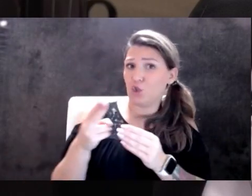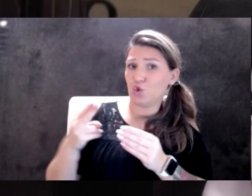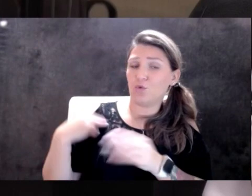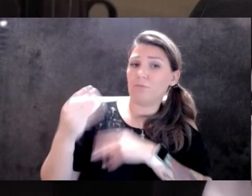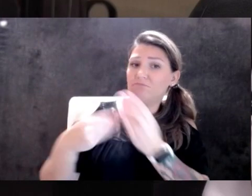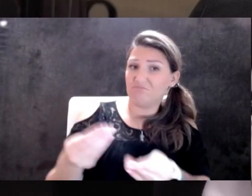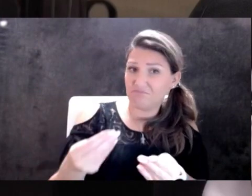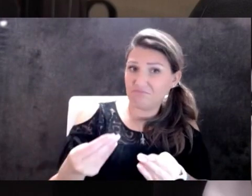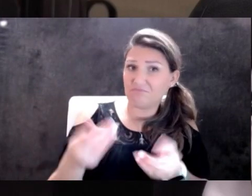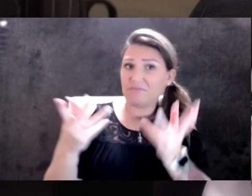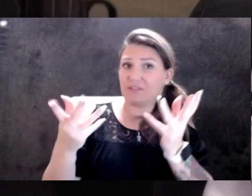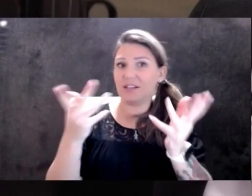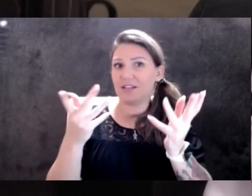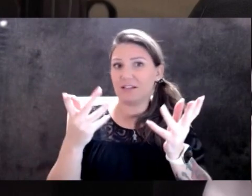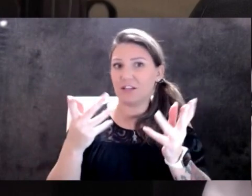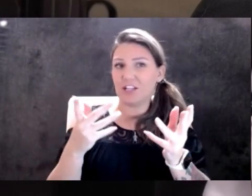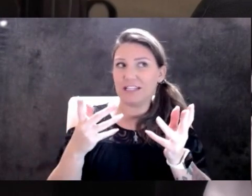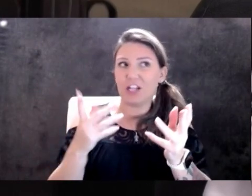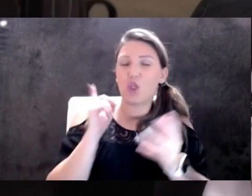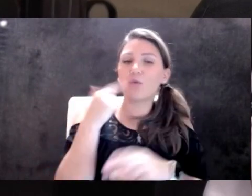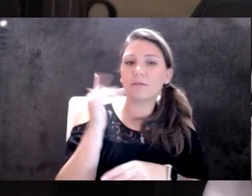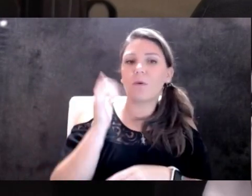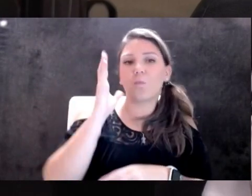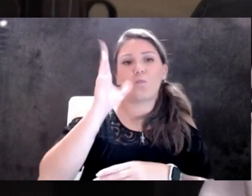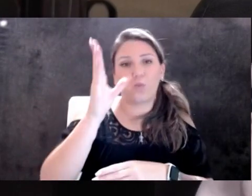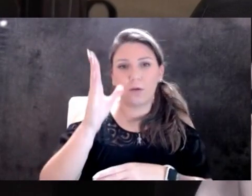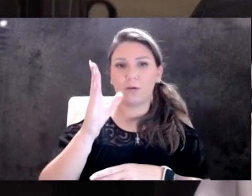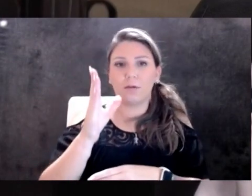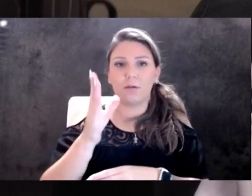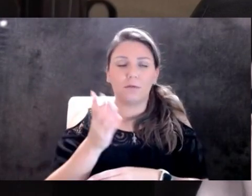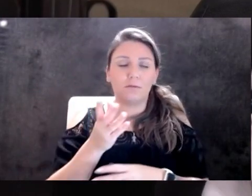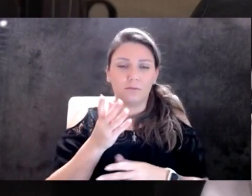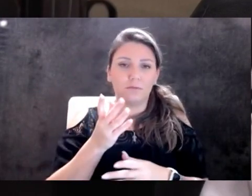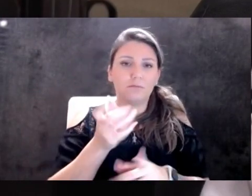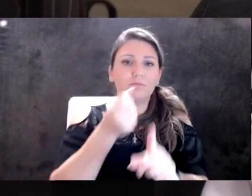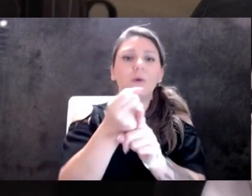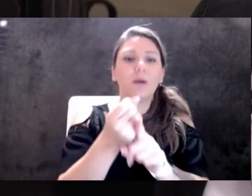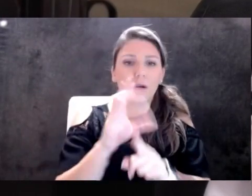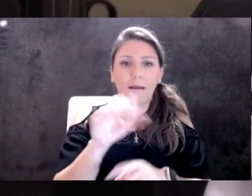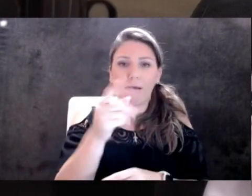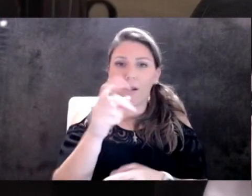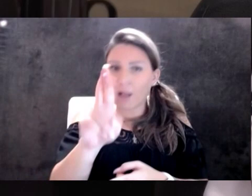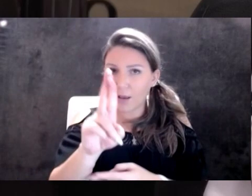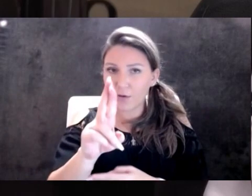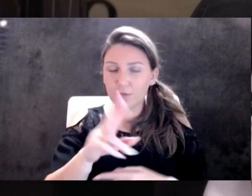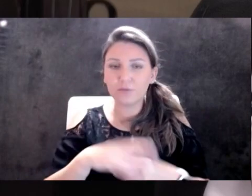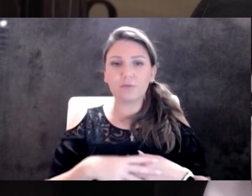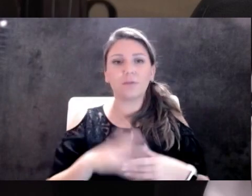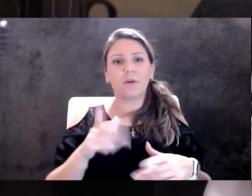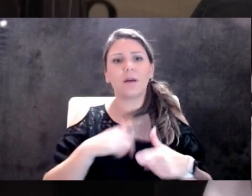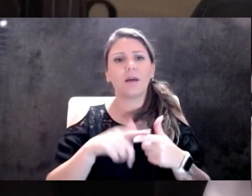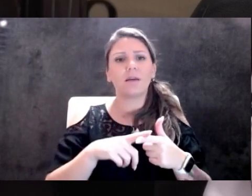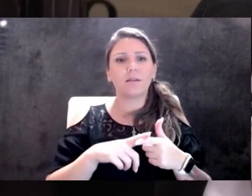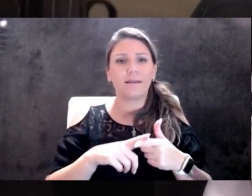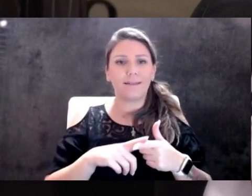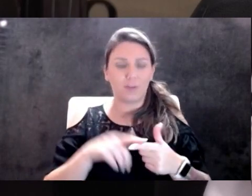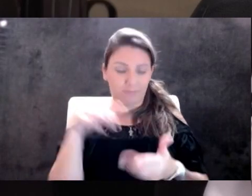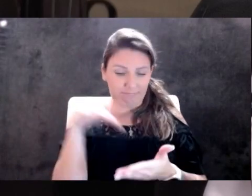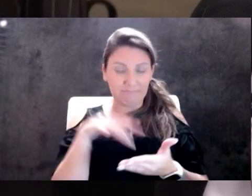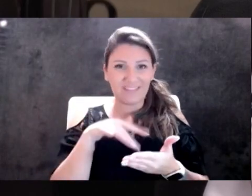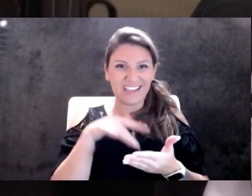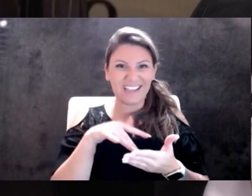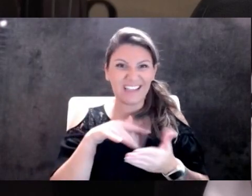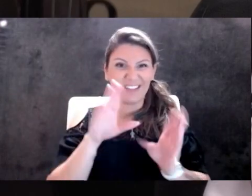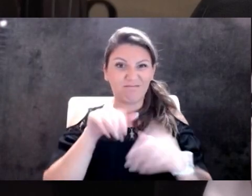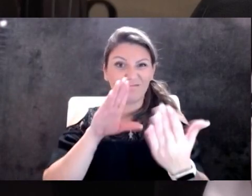deemed that they're at higher risk for development of future cancer. And then there are trials that address the survivorship issues. The active